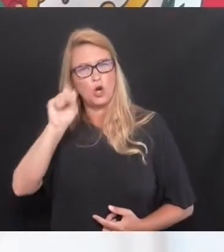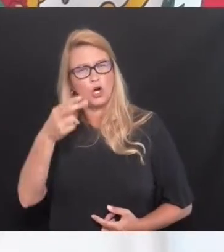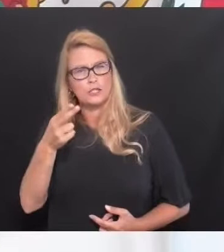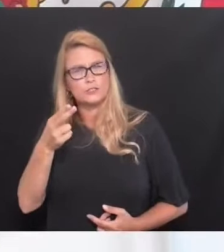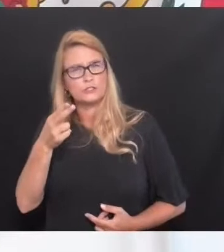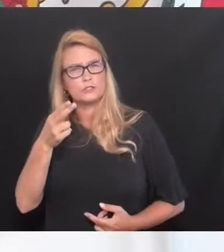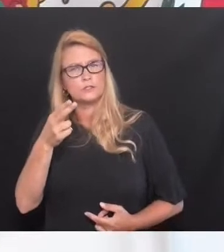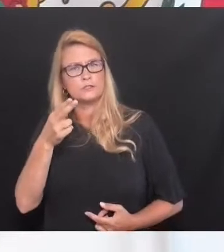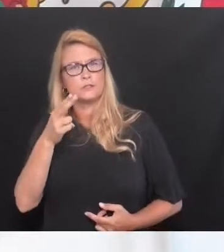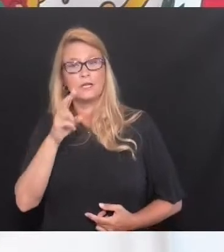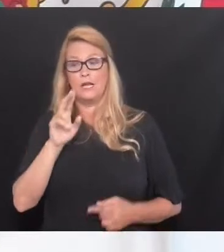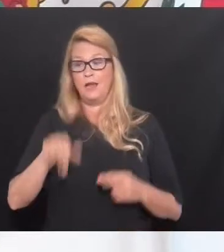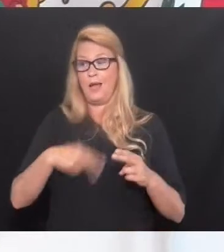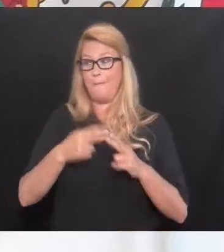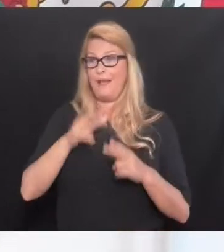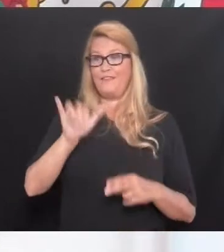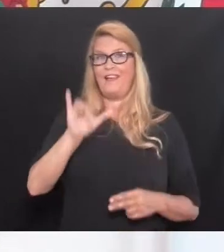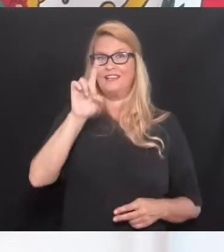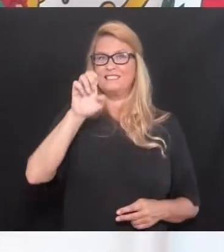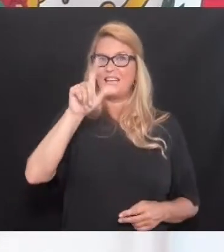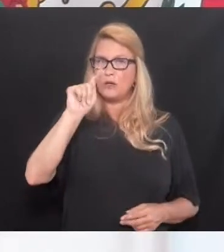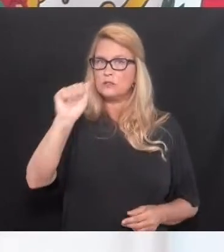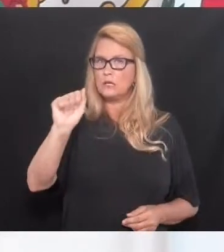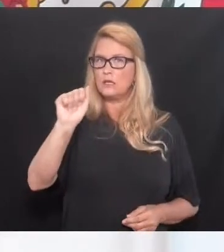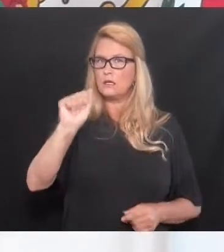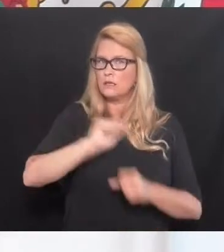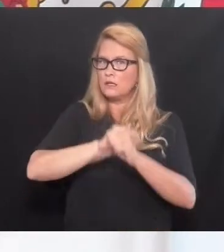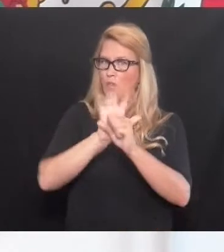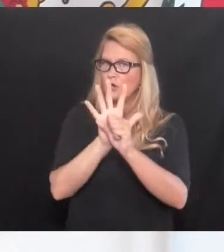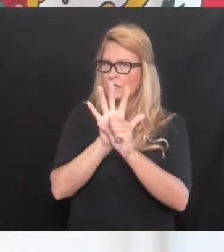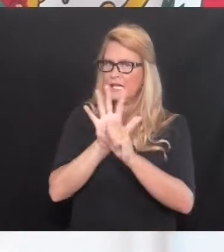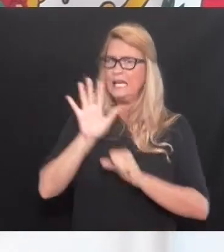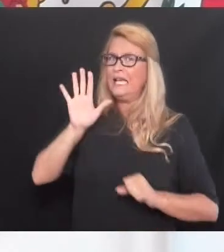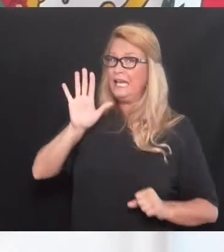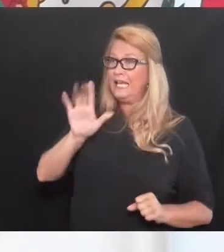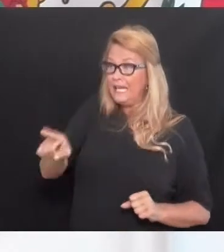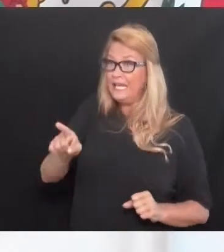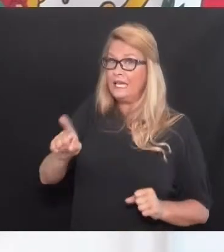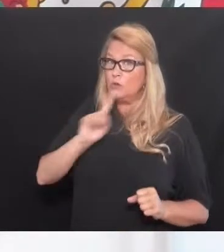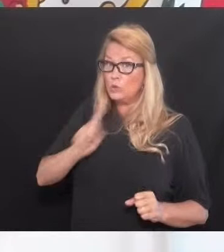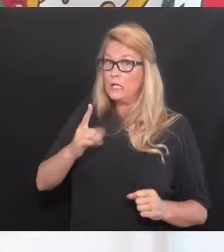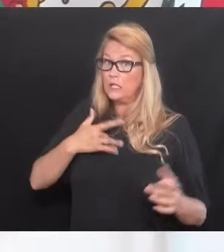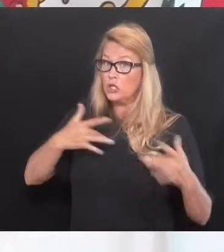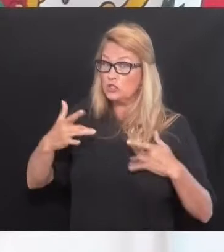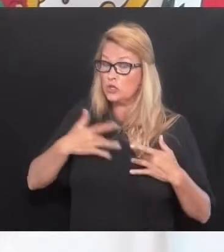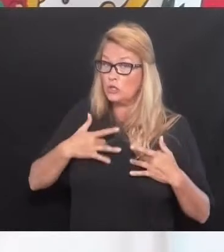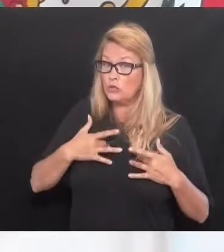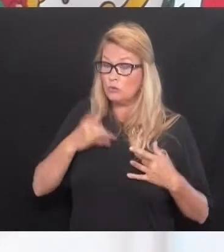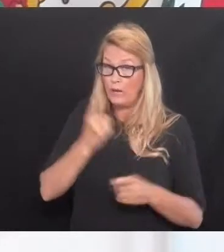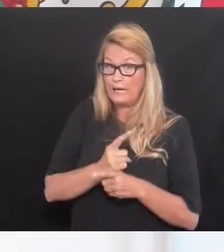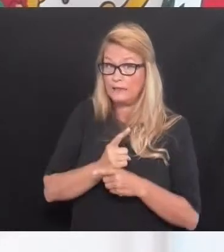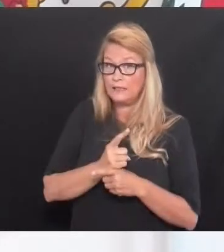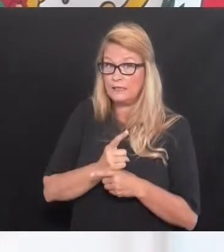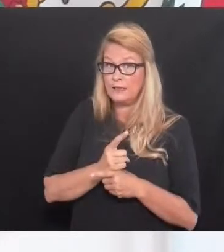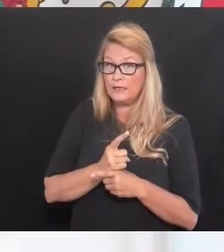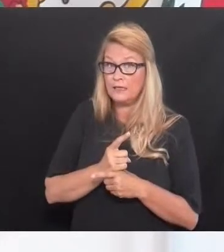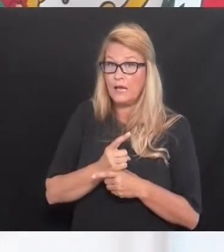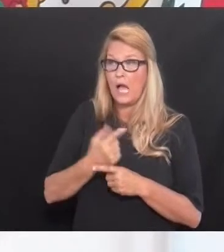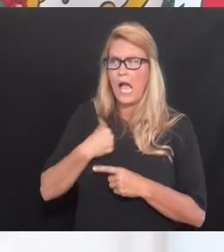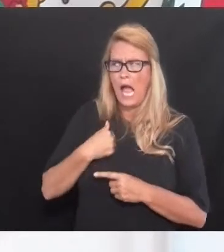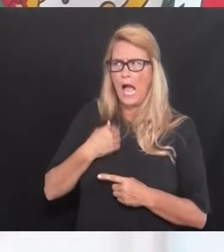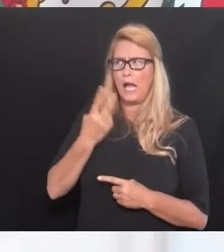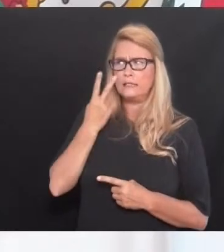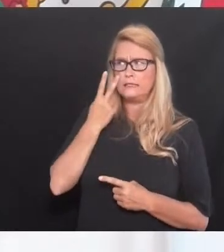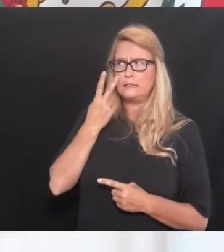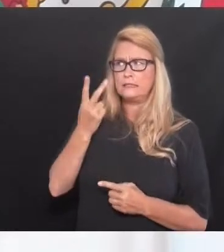in regard to the Delta variant. And Dr. Marsh was concerned, was he not? I really picked up on that,